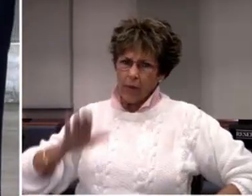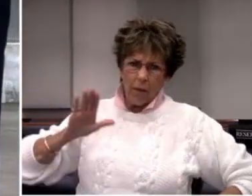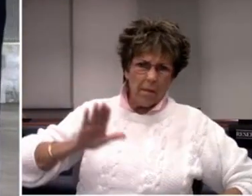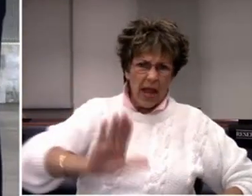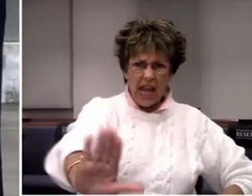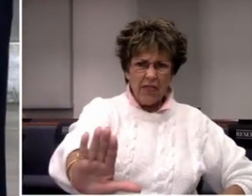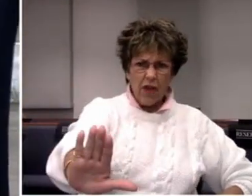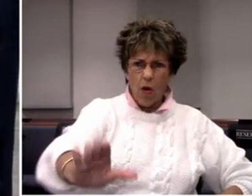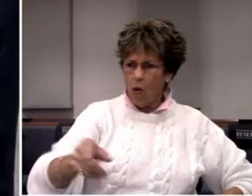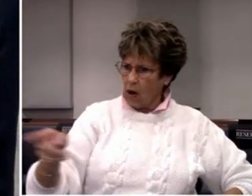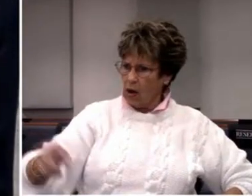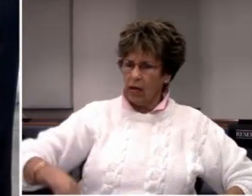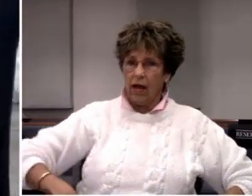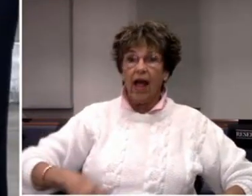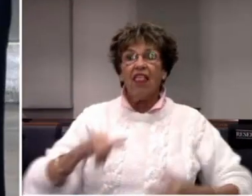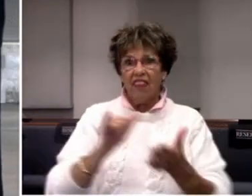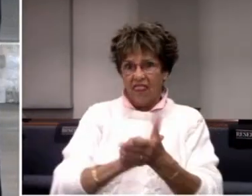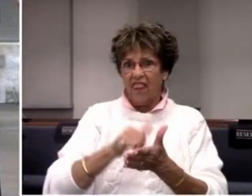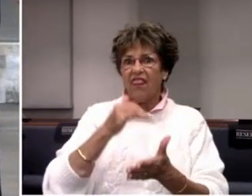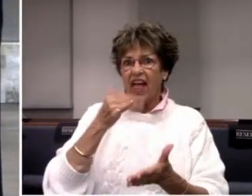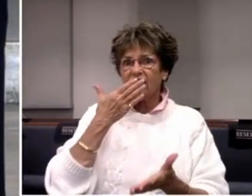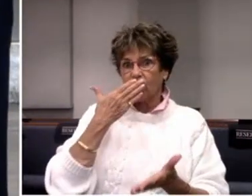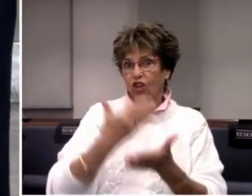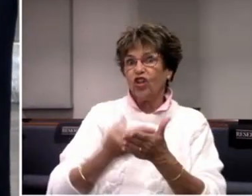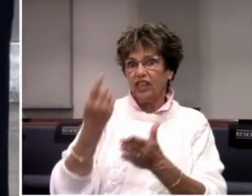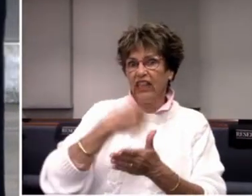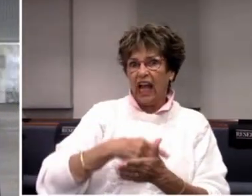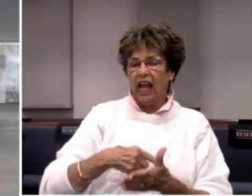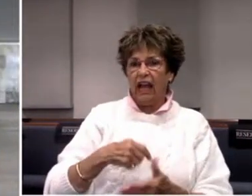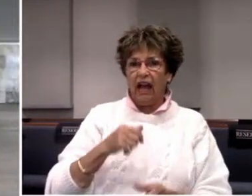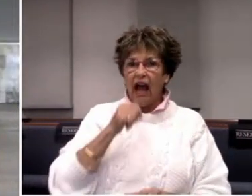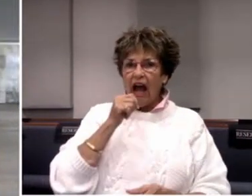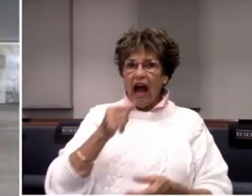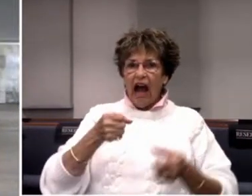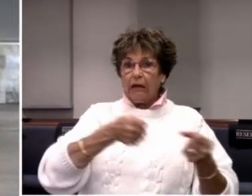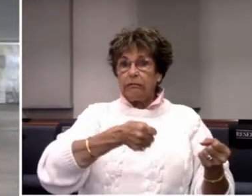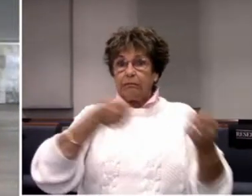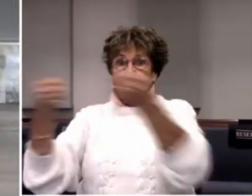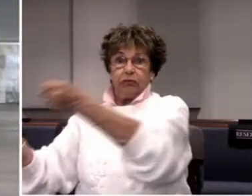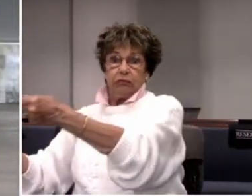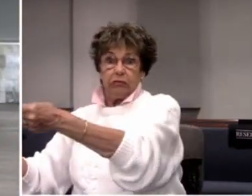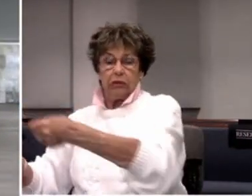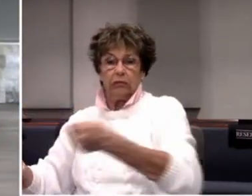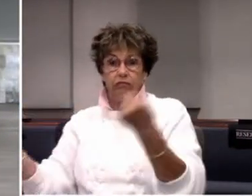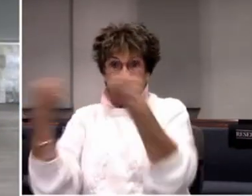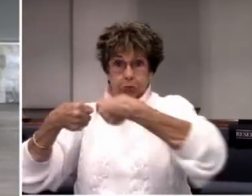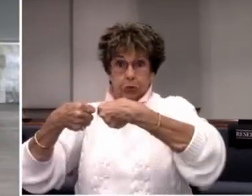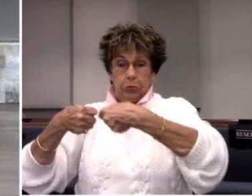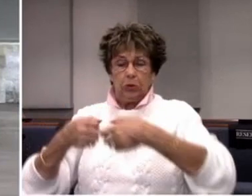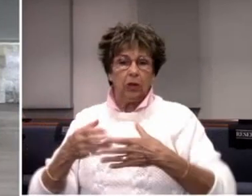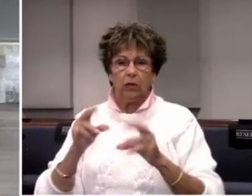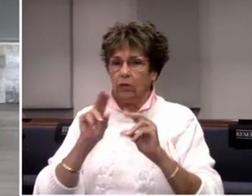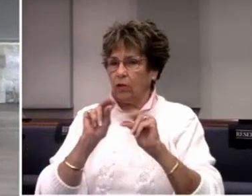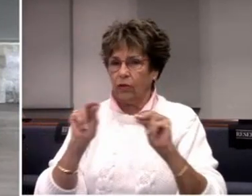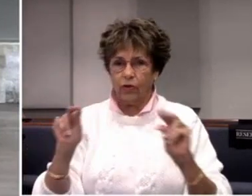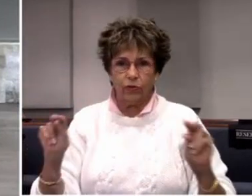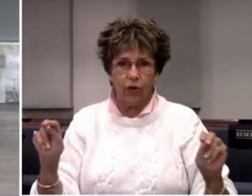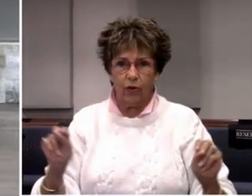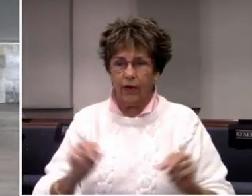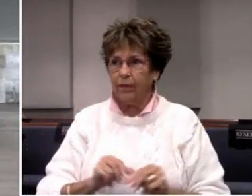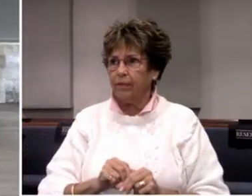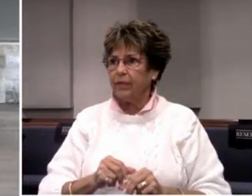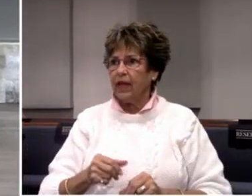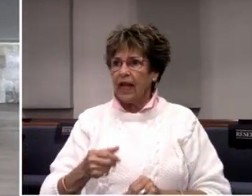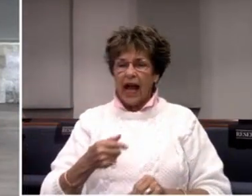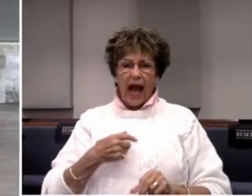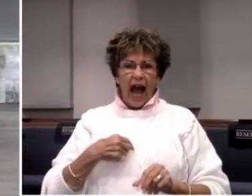That's on a good day. Okay? You didn't let me, so I'm not going to let you. You did this to me, so I'm